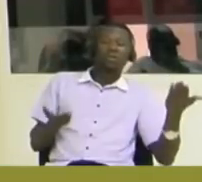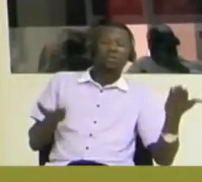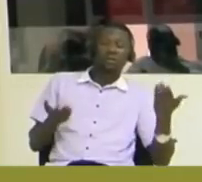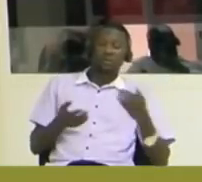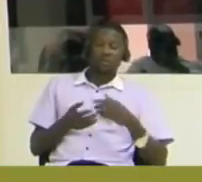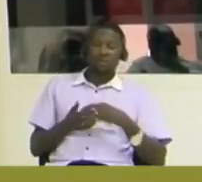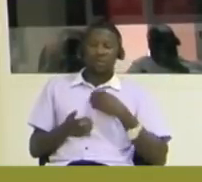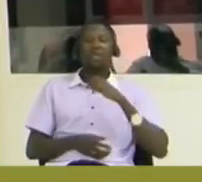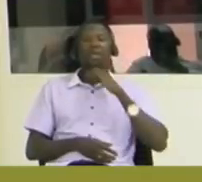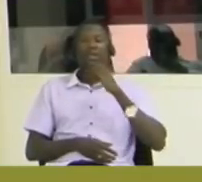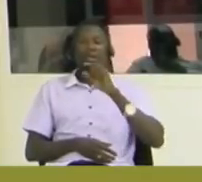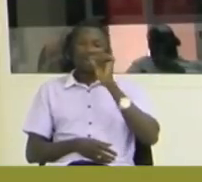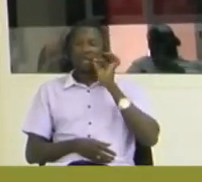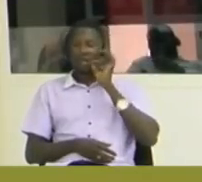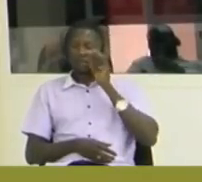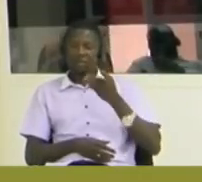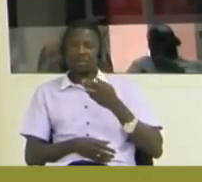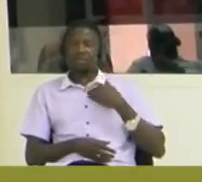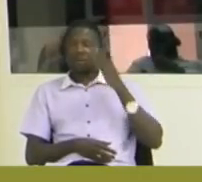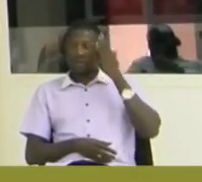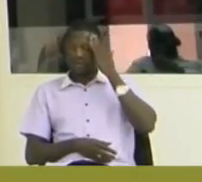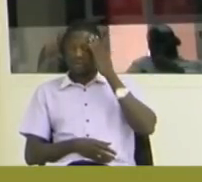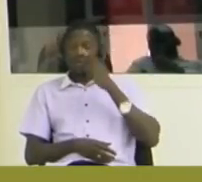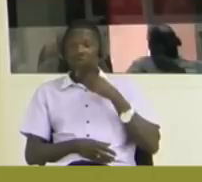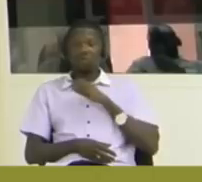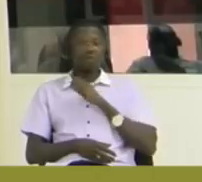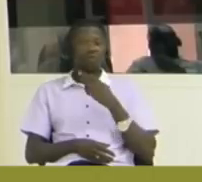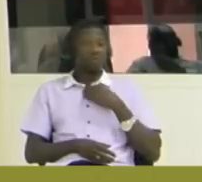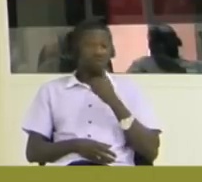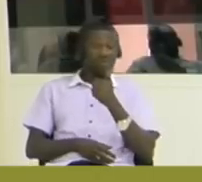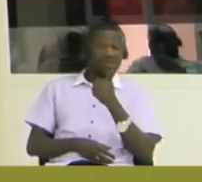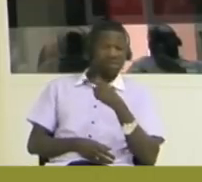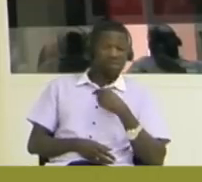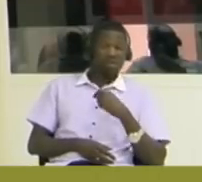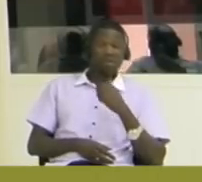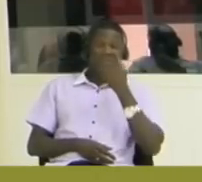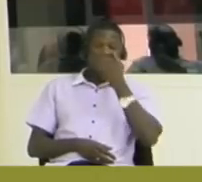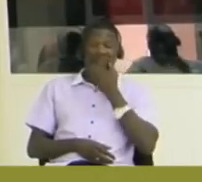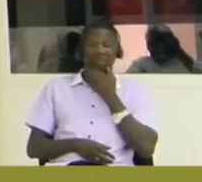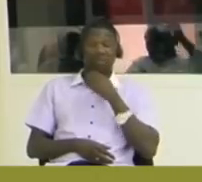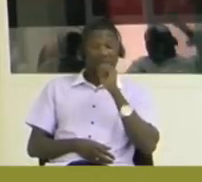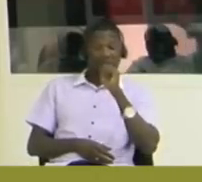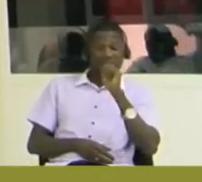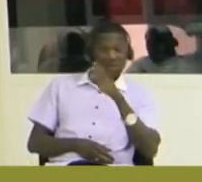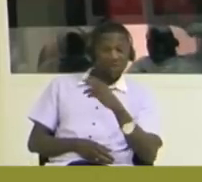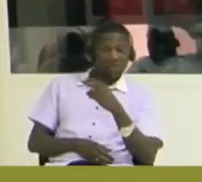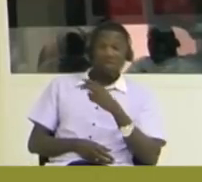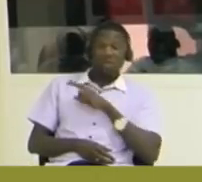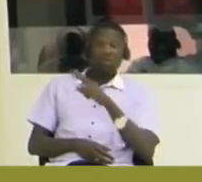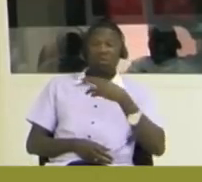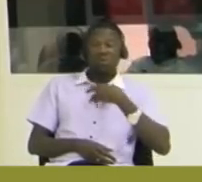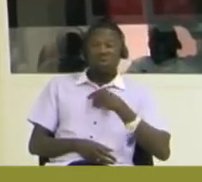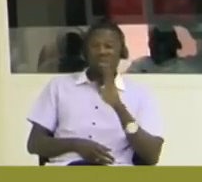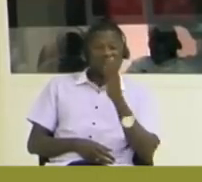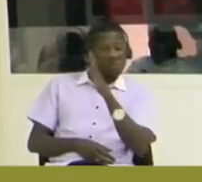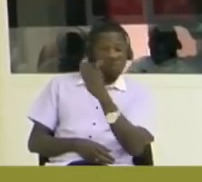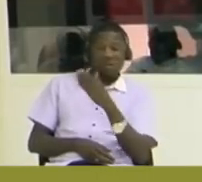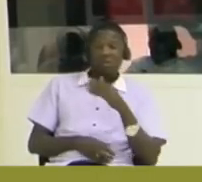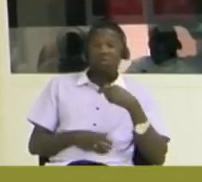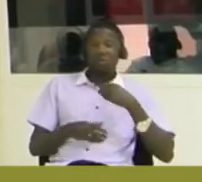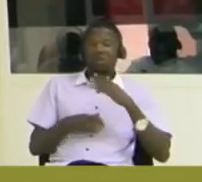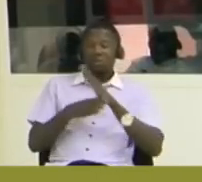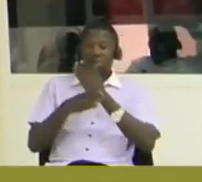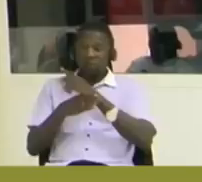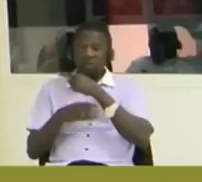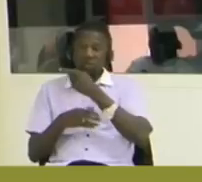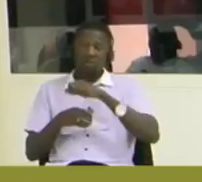And he answered, I know it would not be favorable to Edward Singhateh. He did not want anybody to be between him